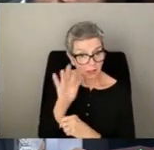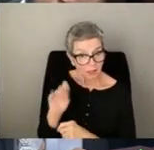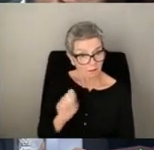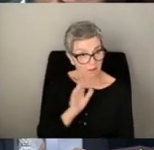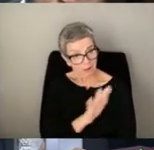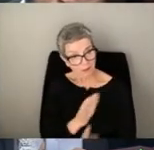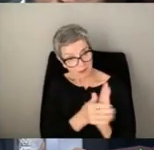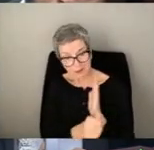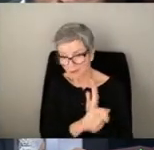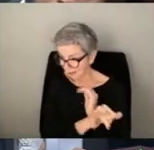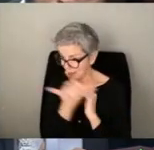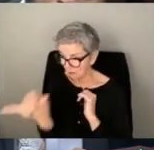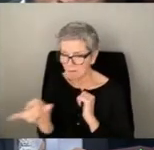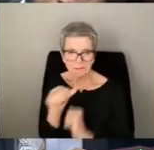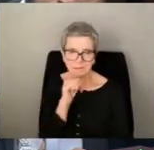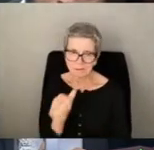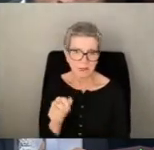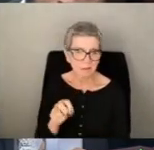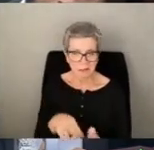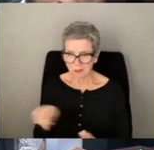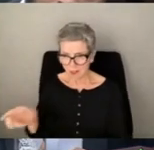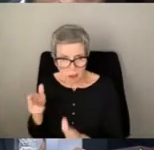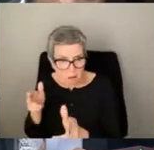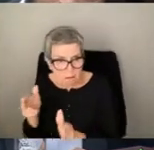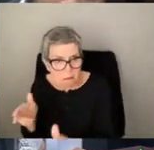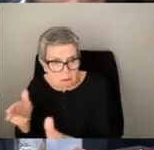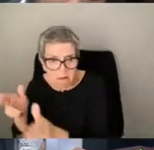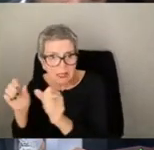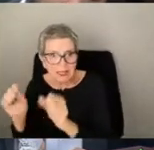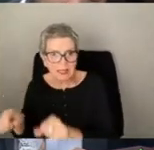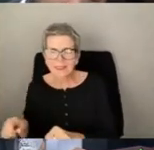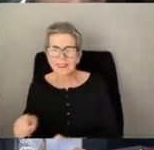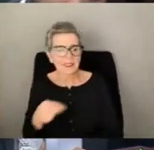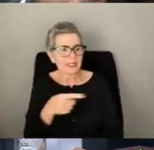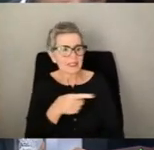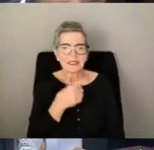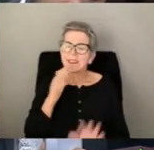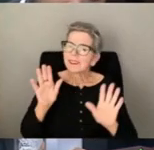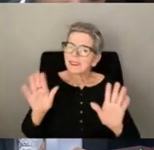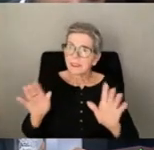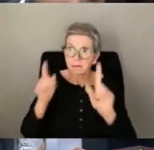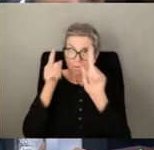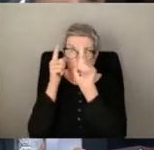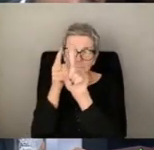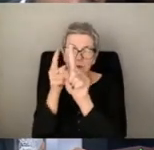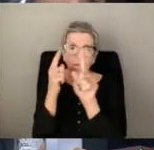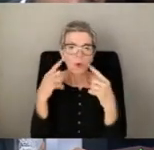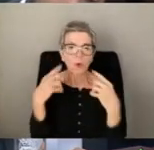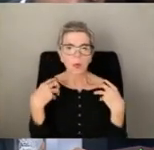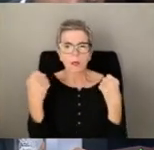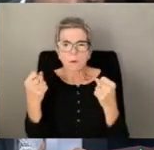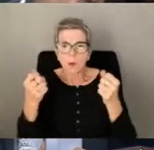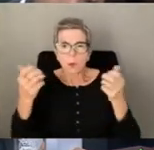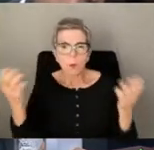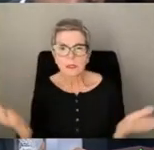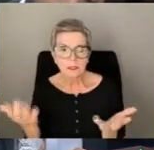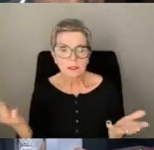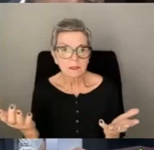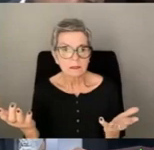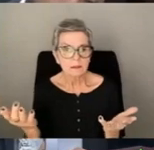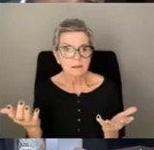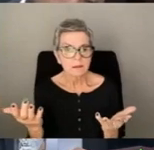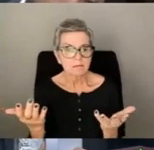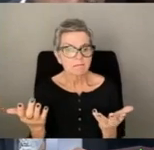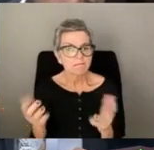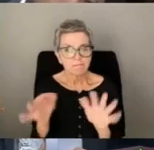that the grizzly bear population has recovered, yet there's no definition or target for recovery in the recovery plan. The government's own